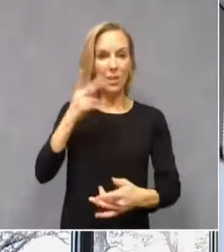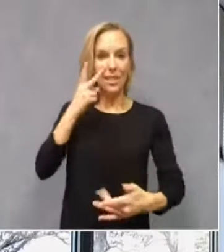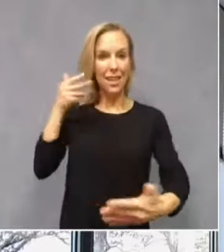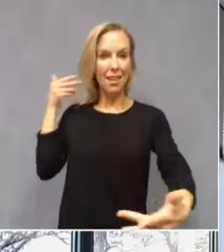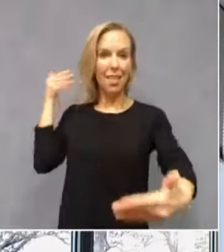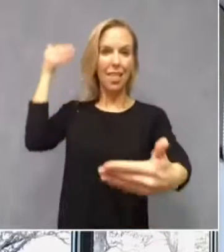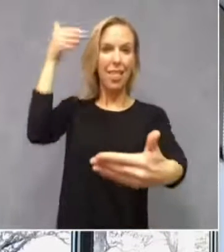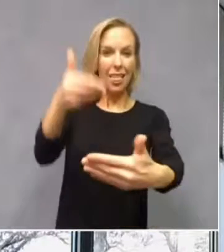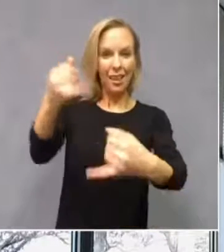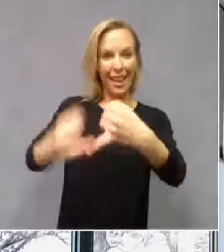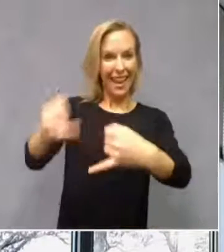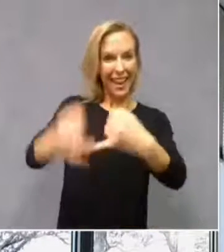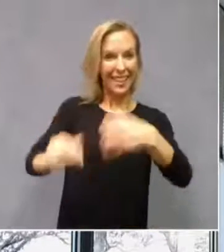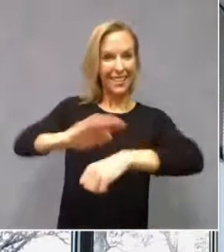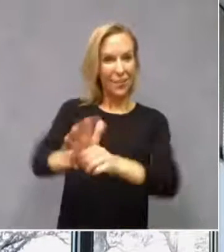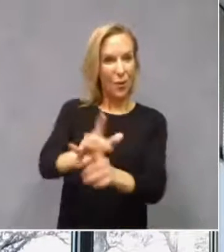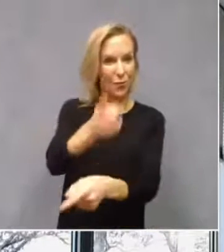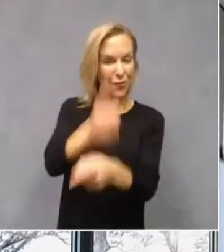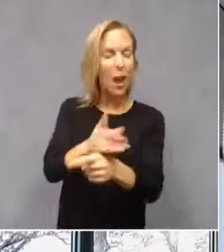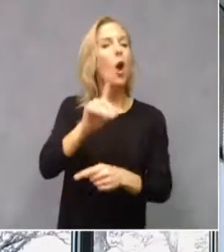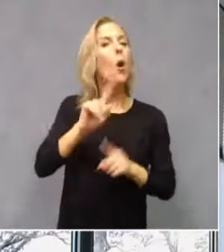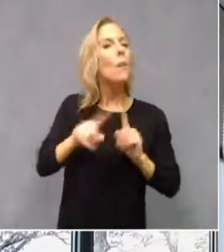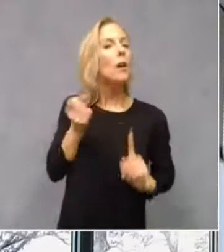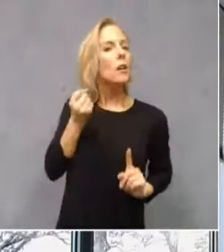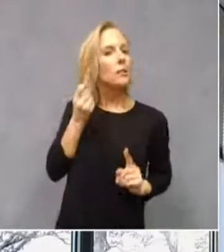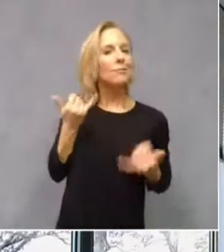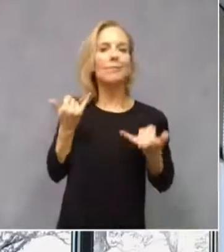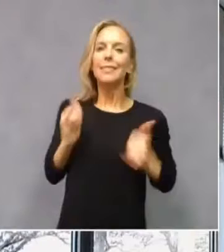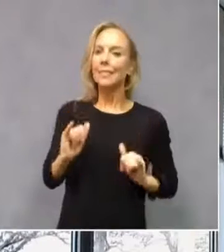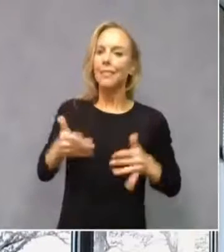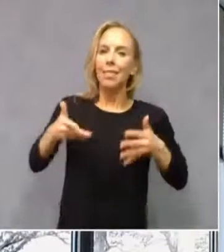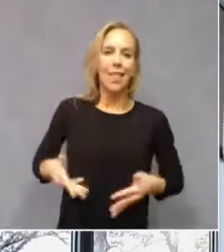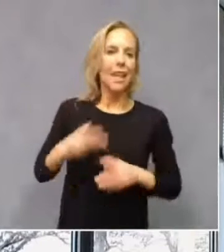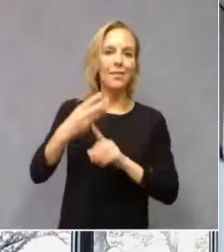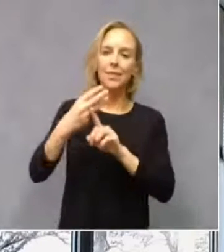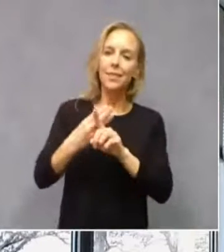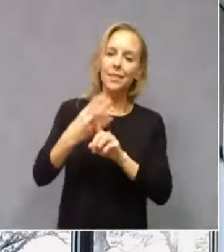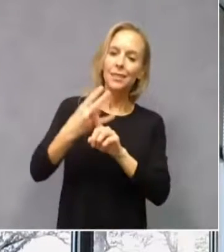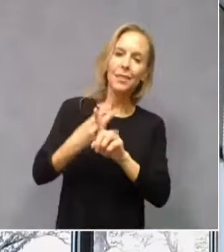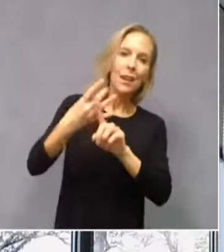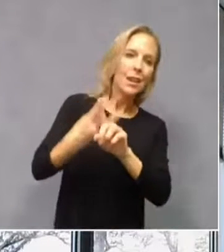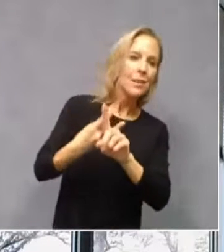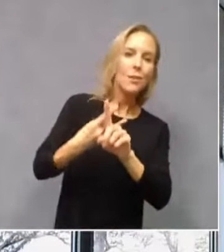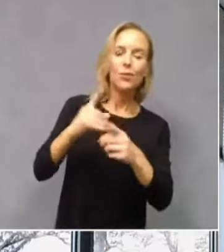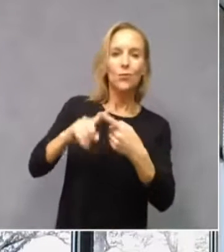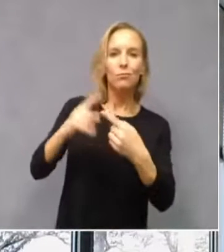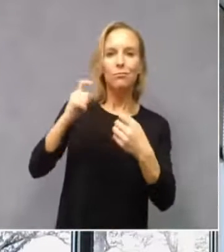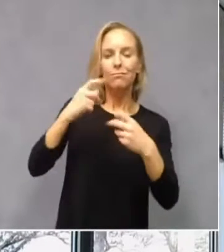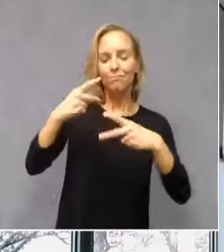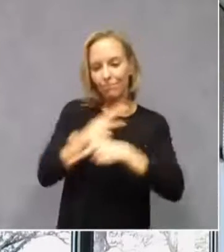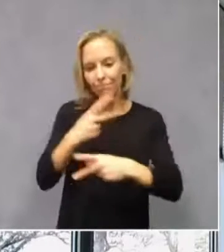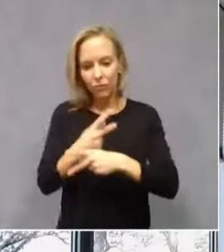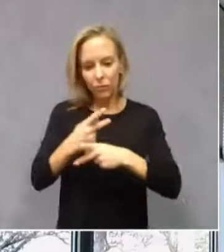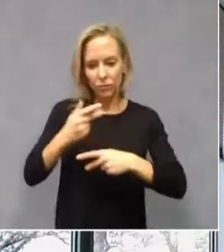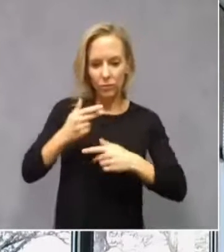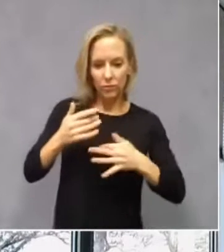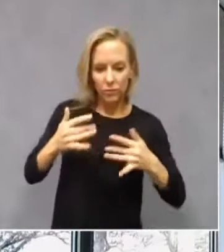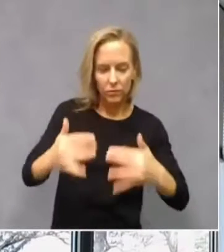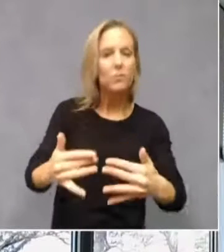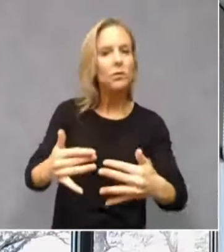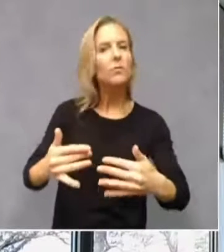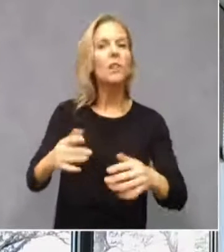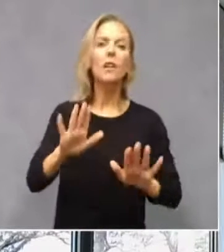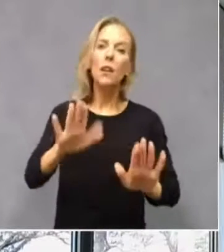but it is going to take us the next 6 or more months to methodically work through this. So I thank you very much for your